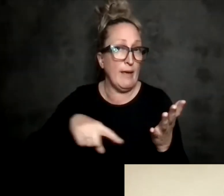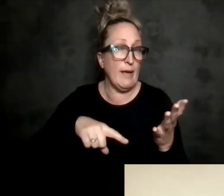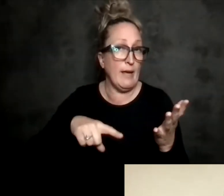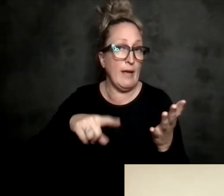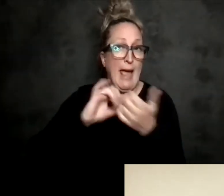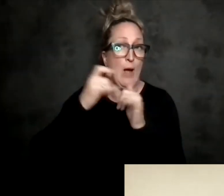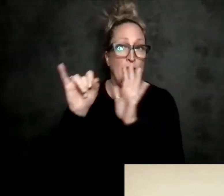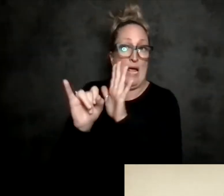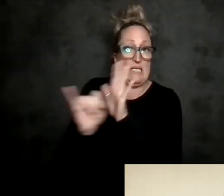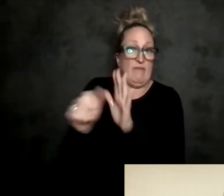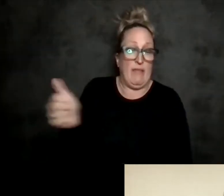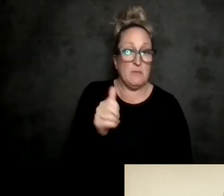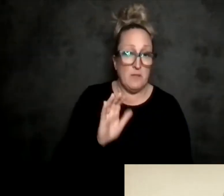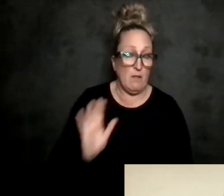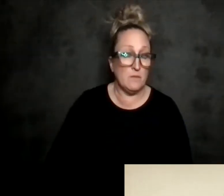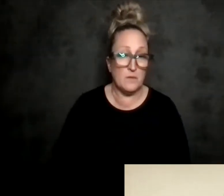how they identify.